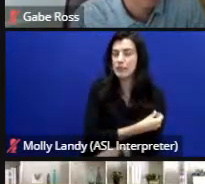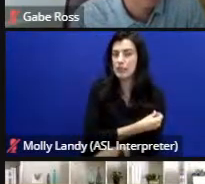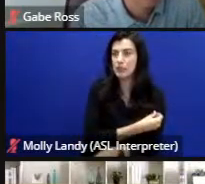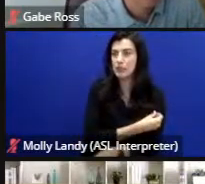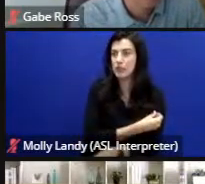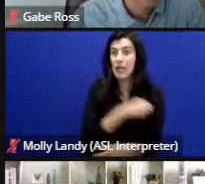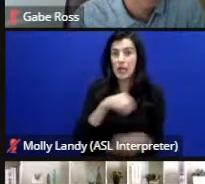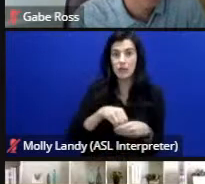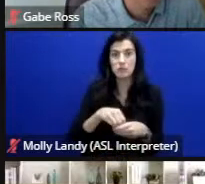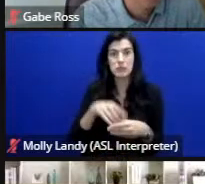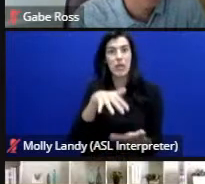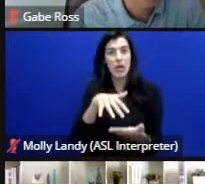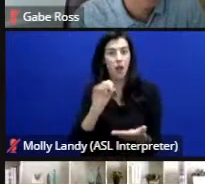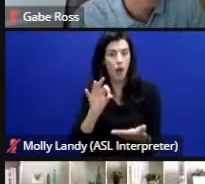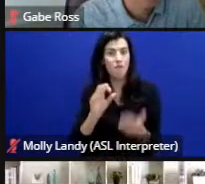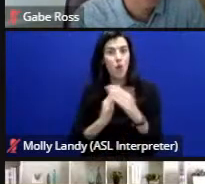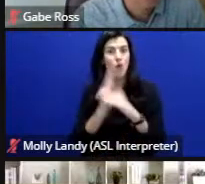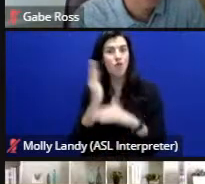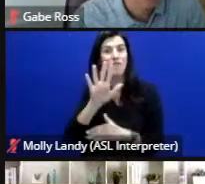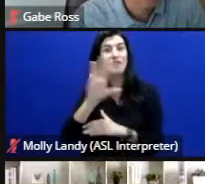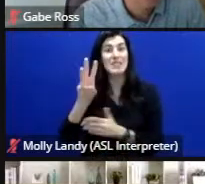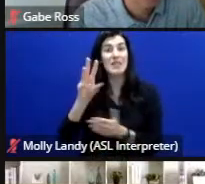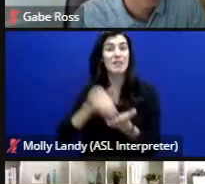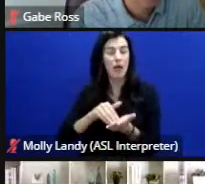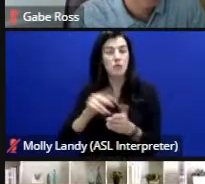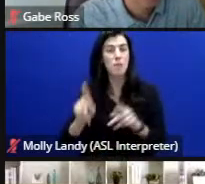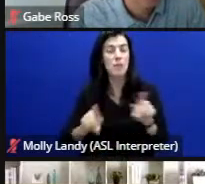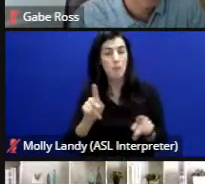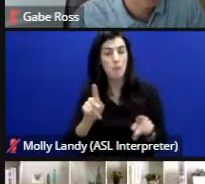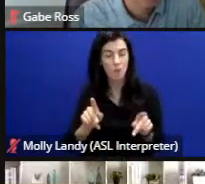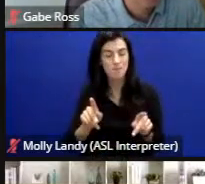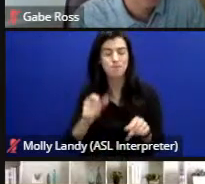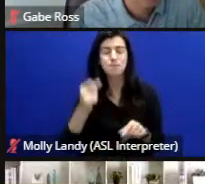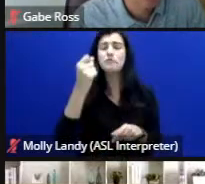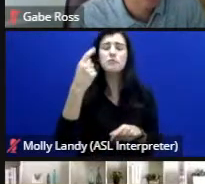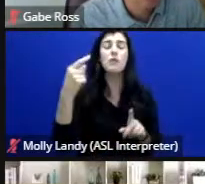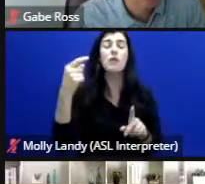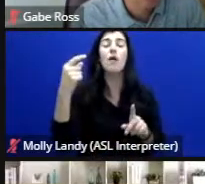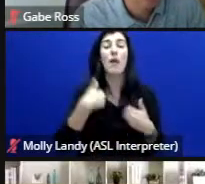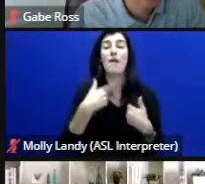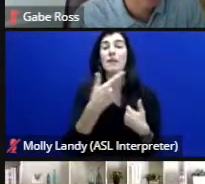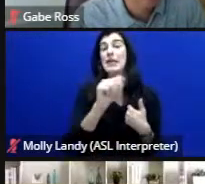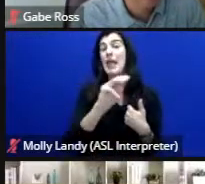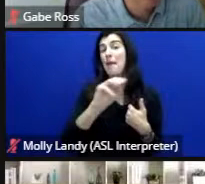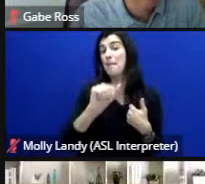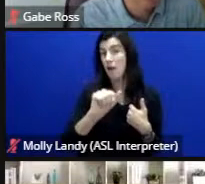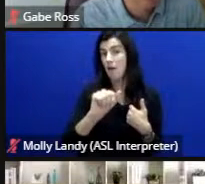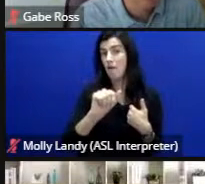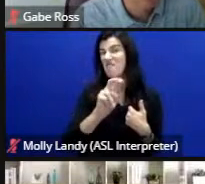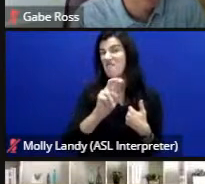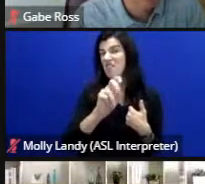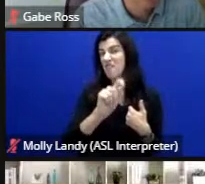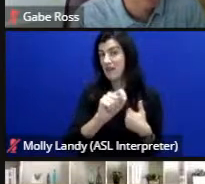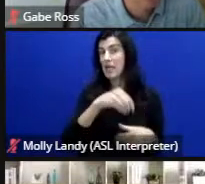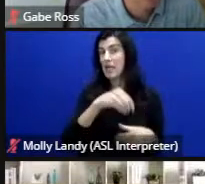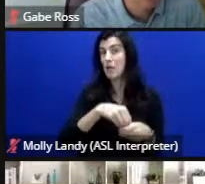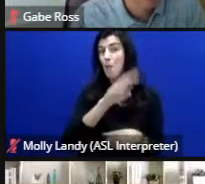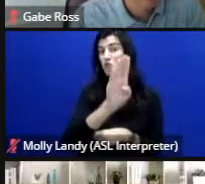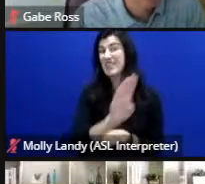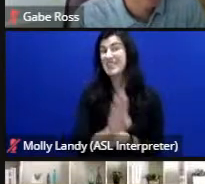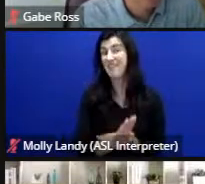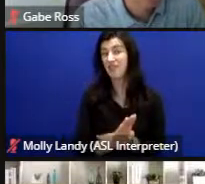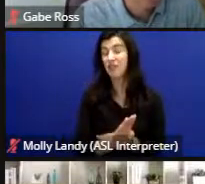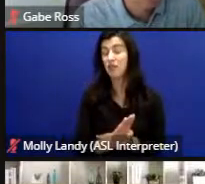it off, I guess you have the Gamma variant, which is from Brazil, and it is causing Brazil to be the